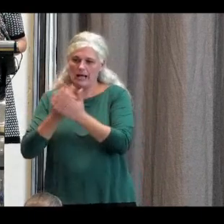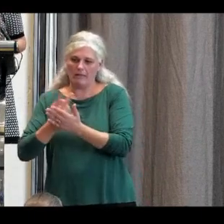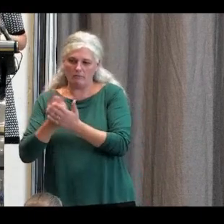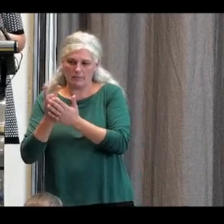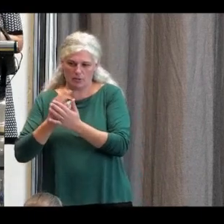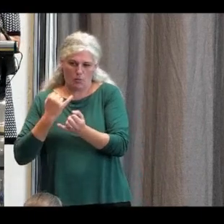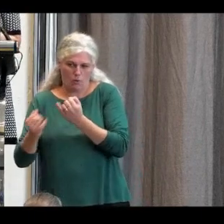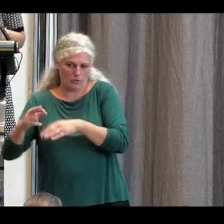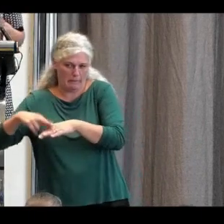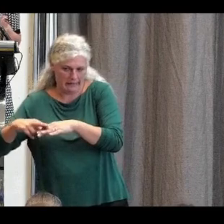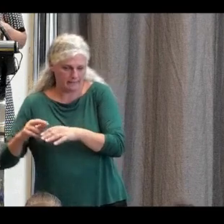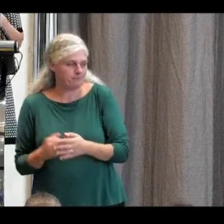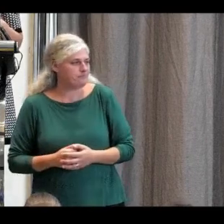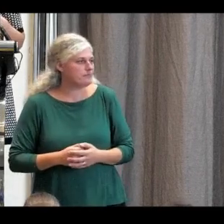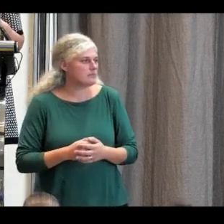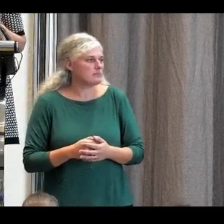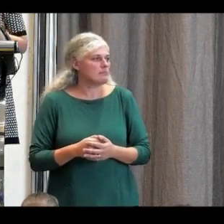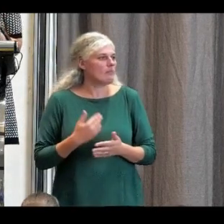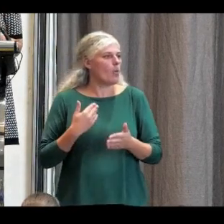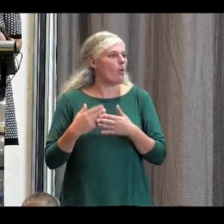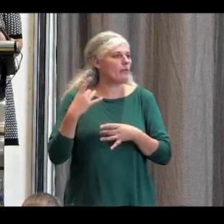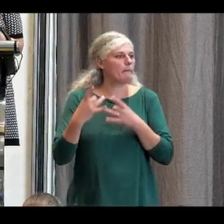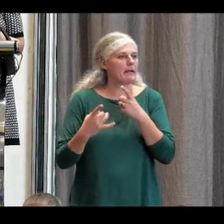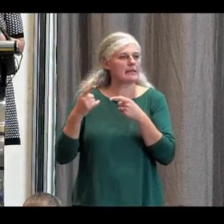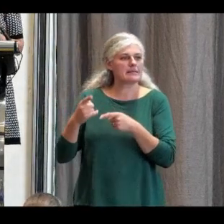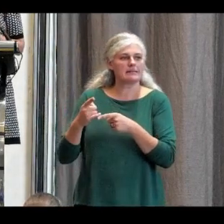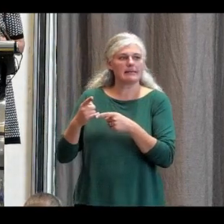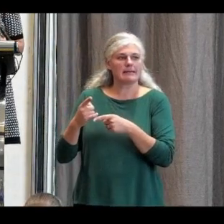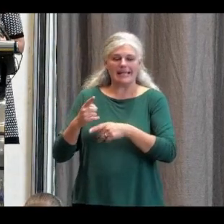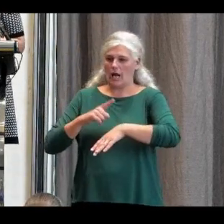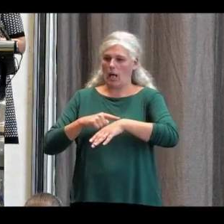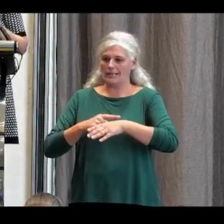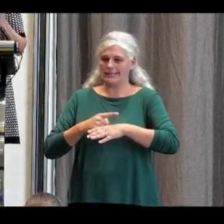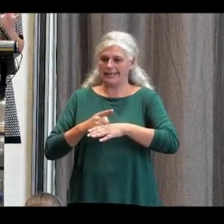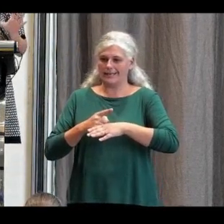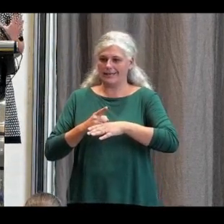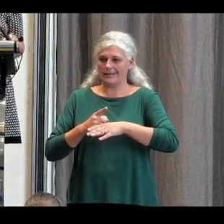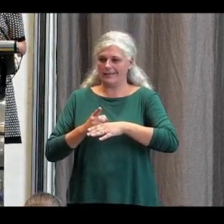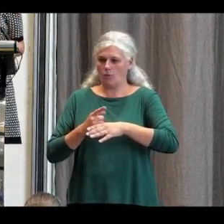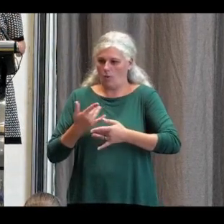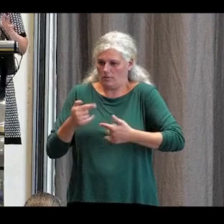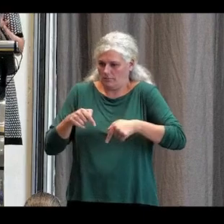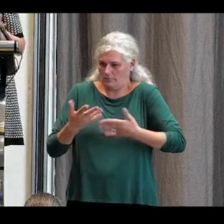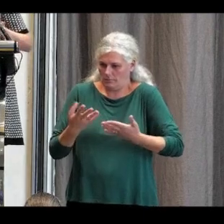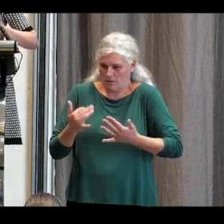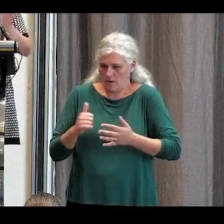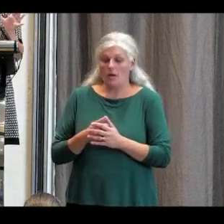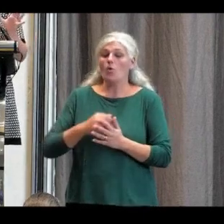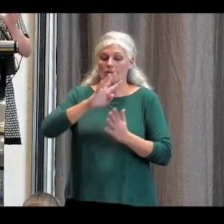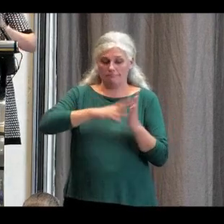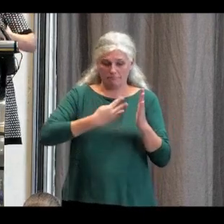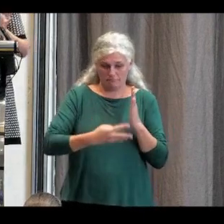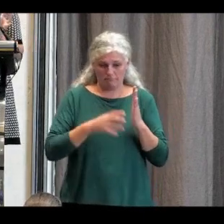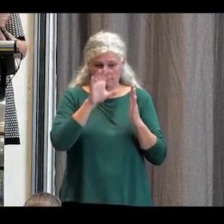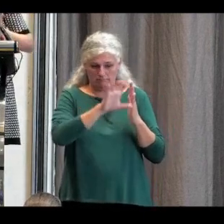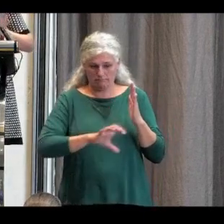epilepsy. But what make this clock tick? Again, here we have a diagram that